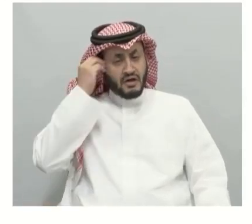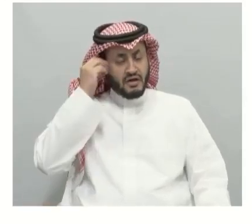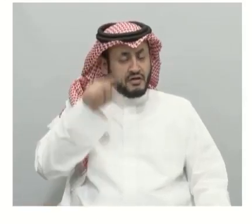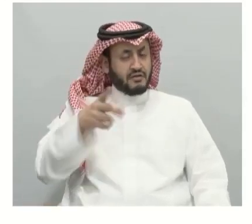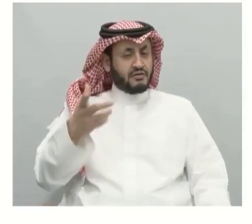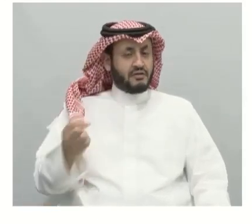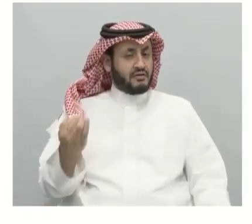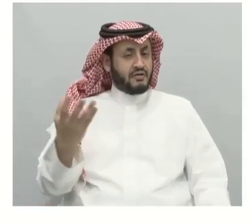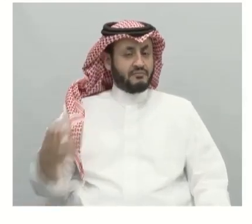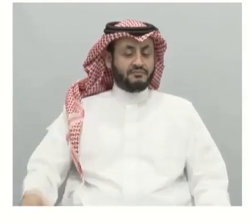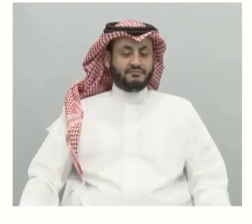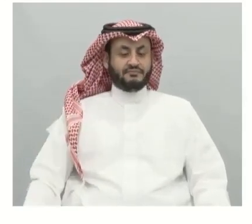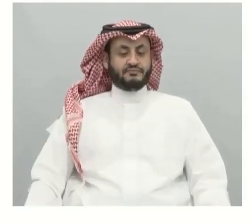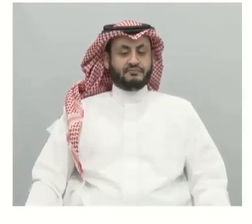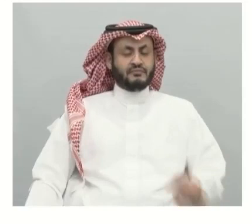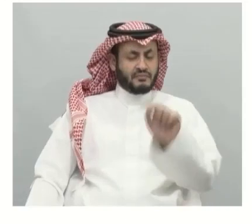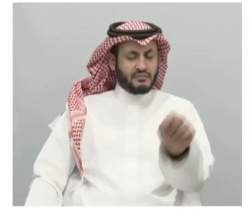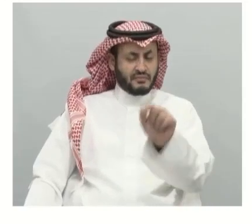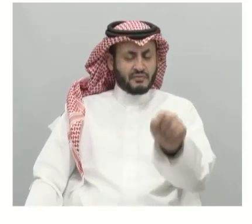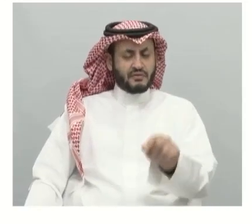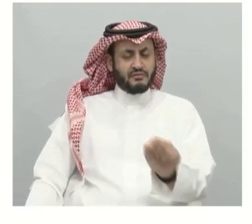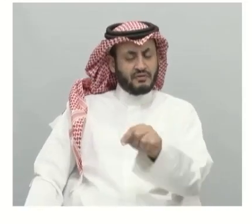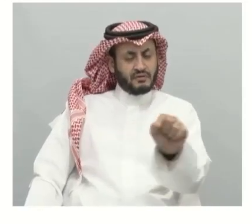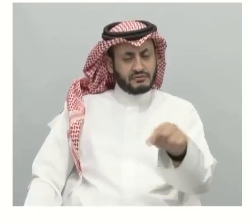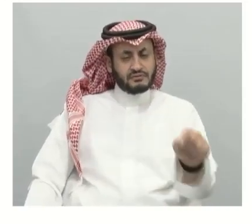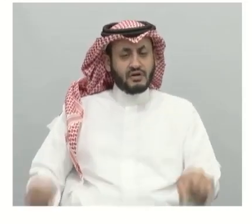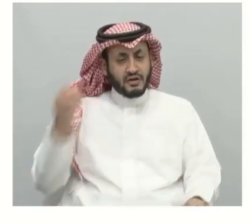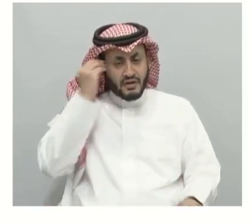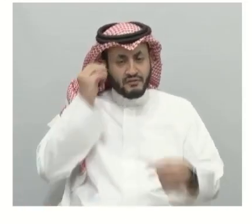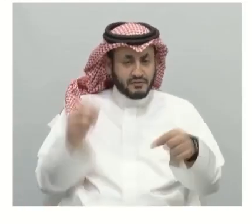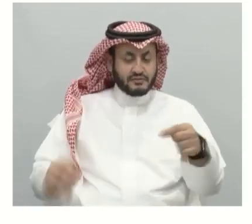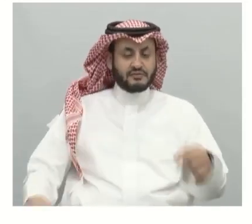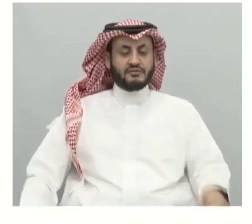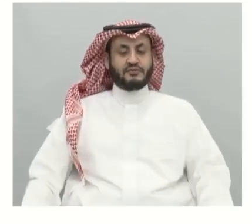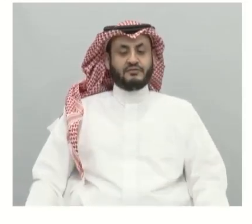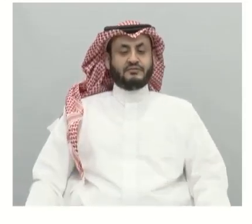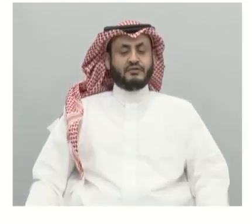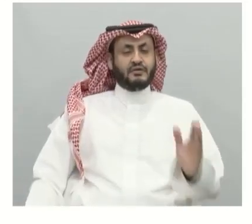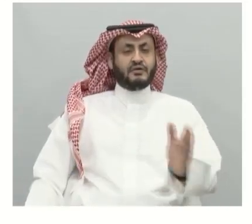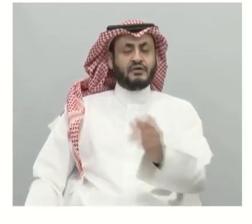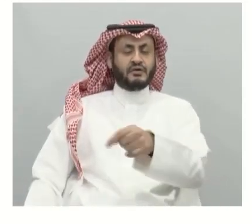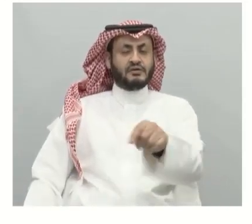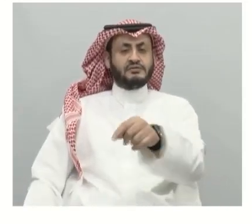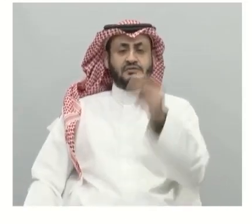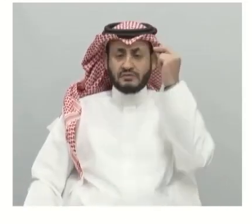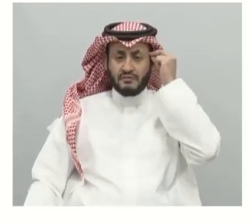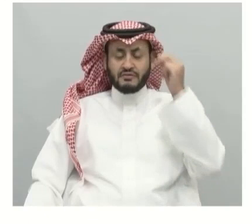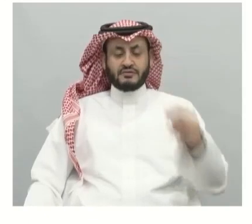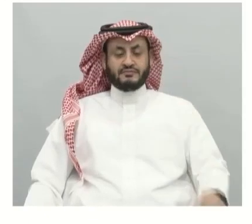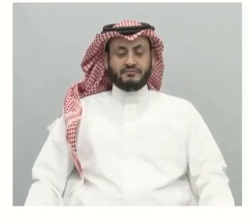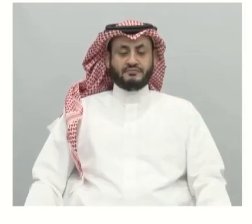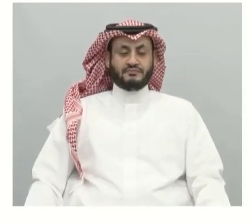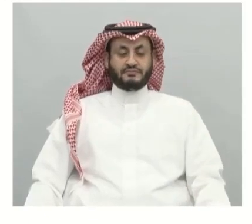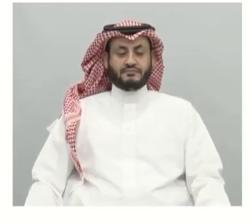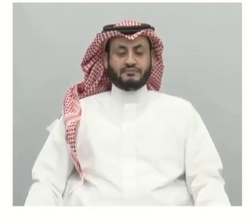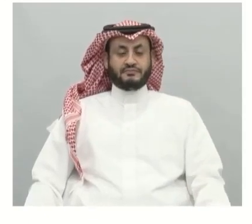able to recognize. Circle them or maybe put check next to. Ask your maybe brothers, sisters, dad